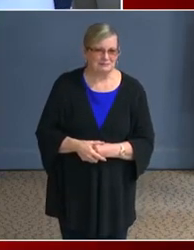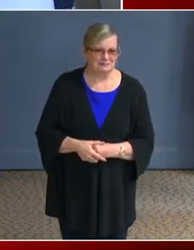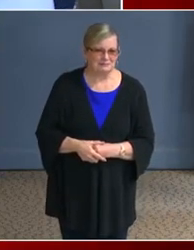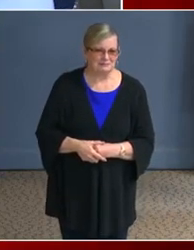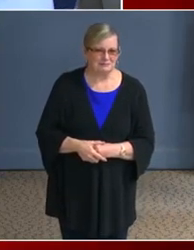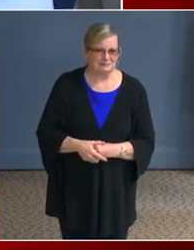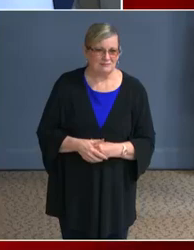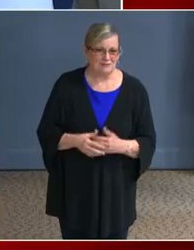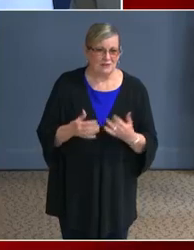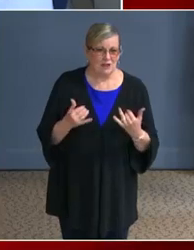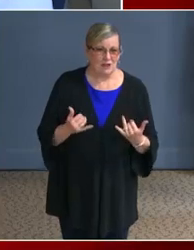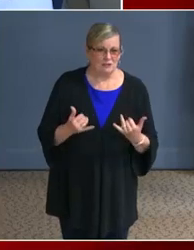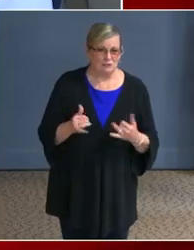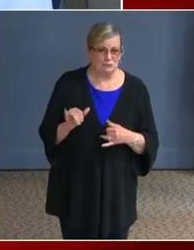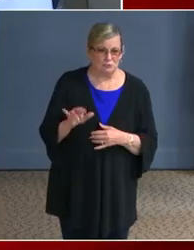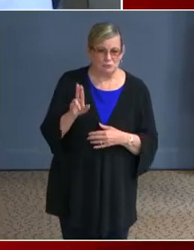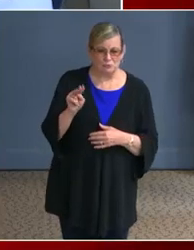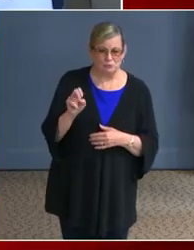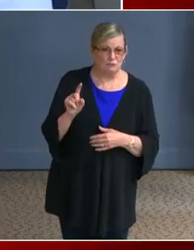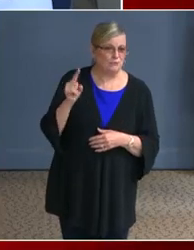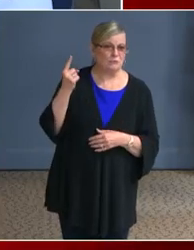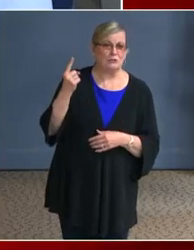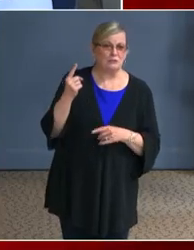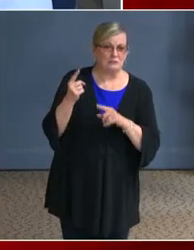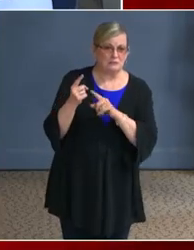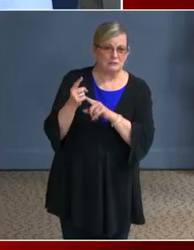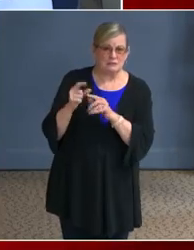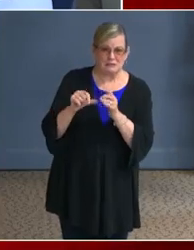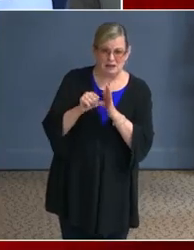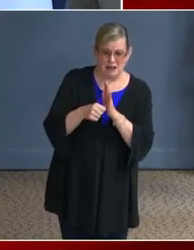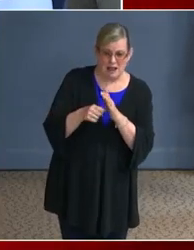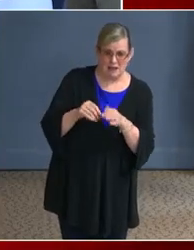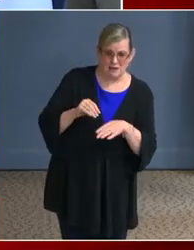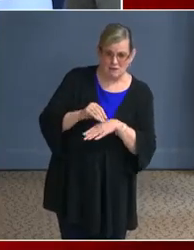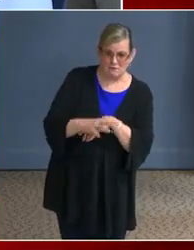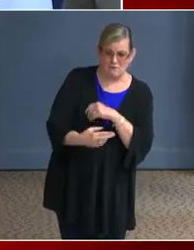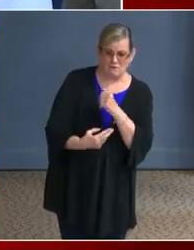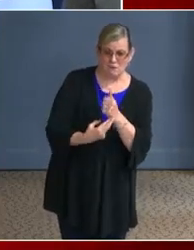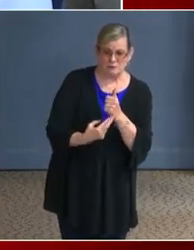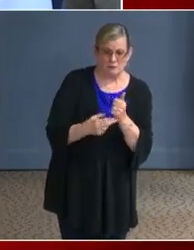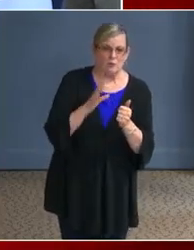On June 1st, that enforcement will begin. Okay.